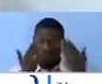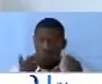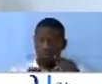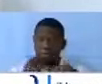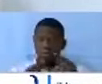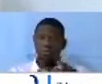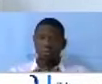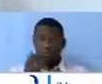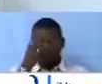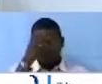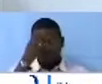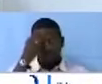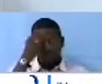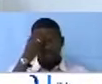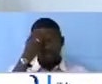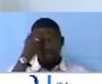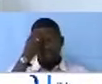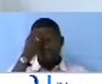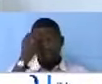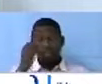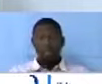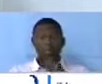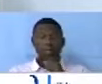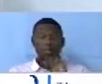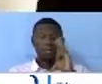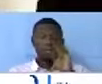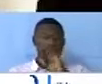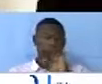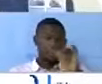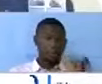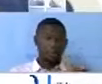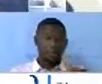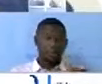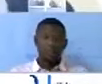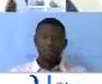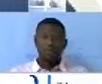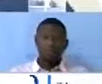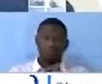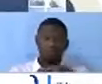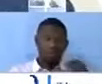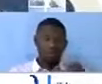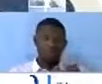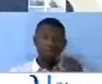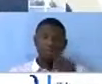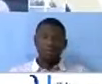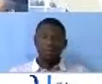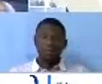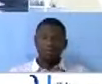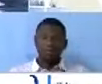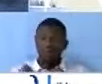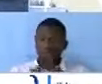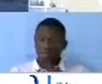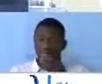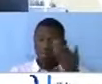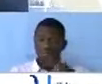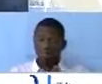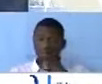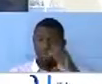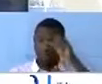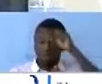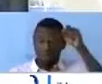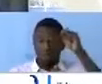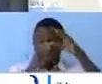I don't want to say anything that I don't know. Because, Mr. Barry, are you running away from the fact that the authority come from State House?